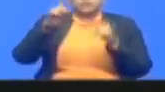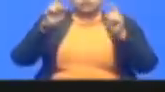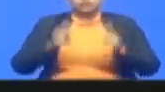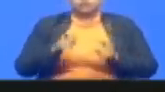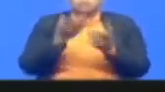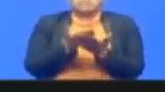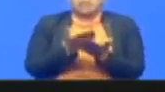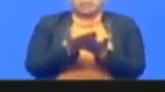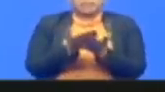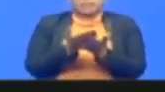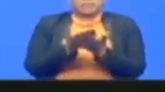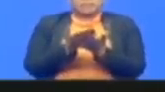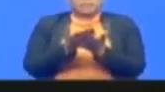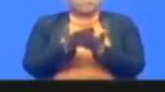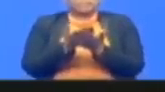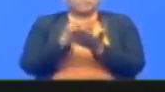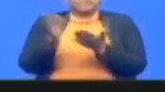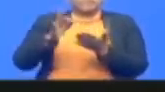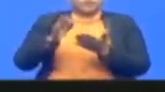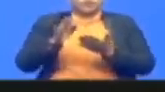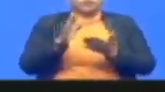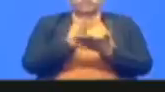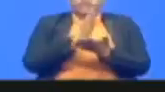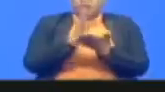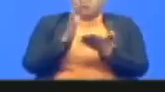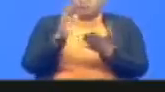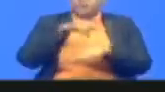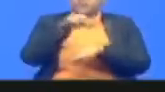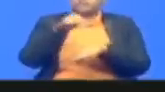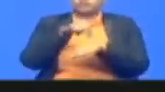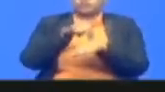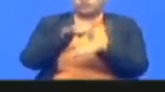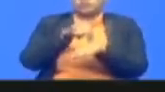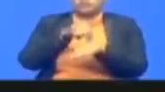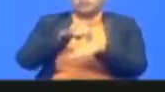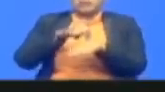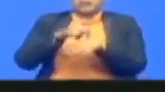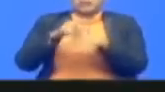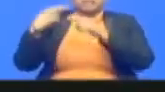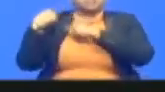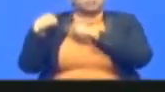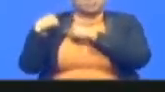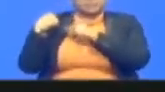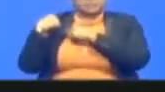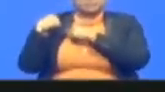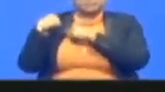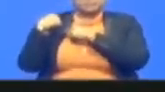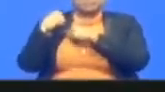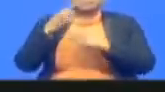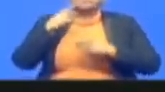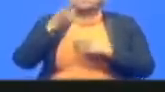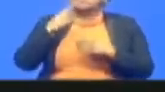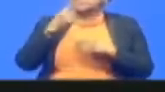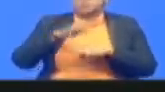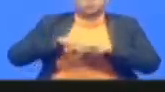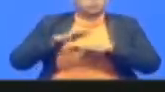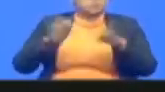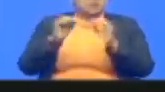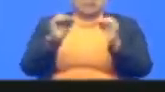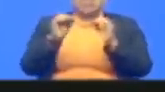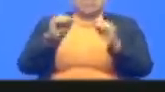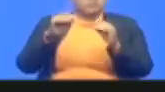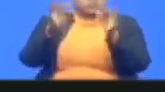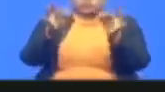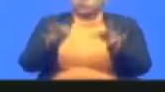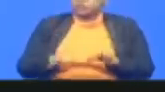they should beg for a sizable share of the national cake to go to counties. The senators say it is illegal for the National Treasury to